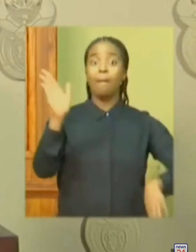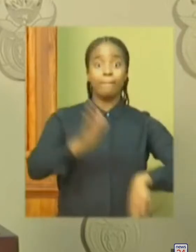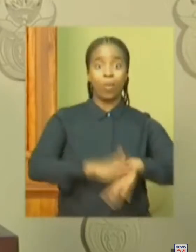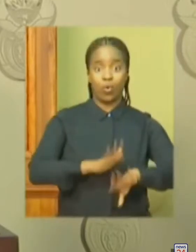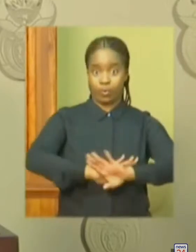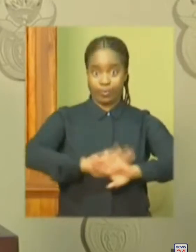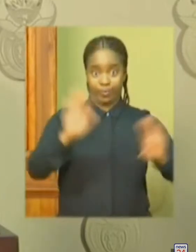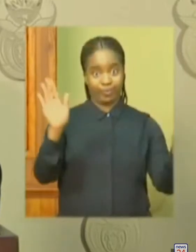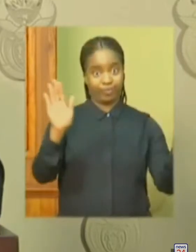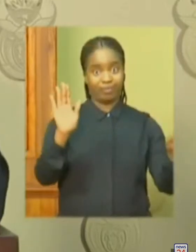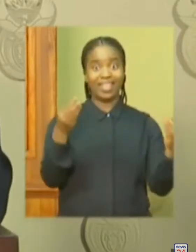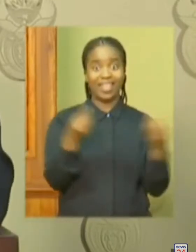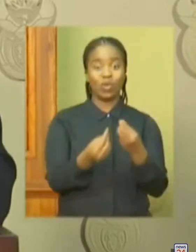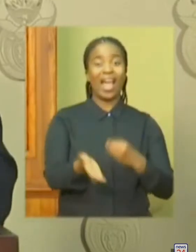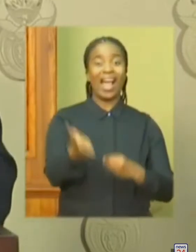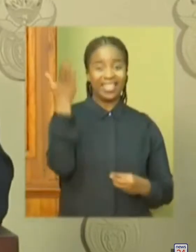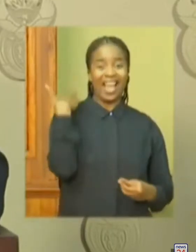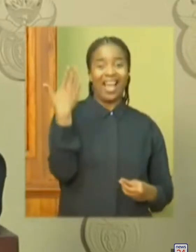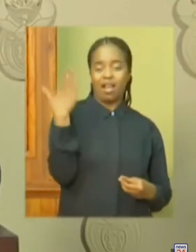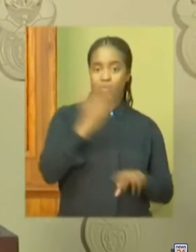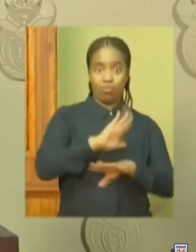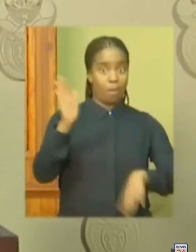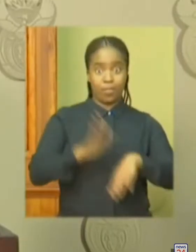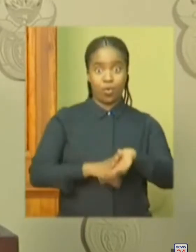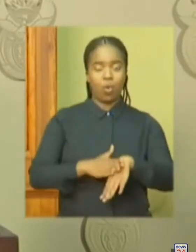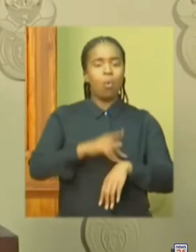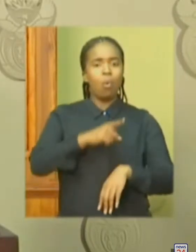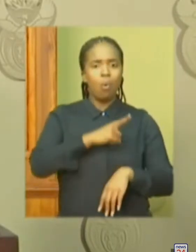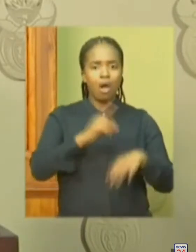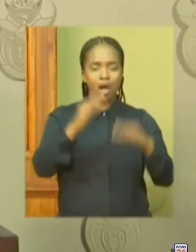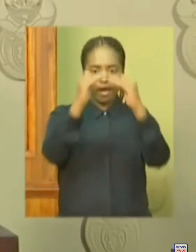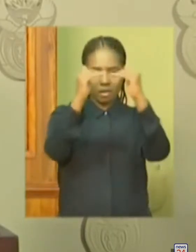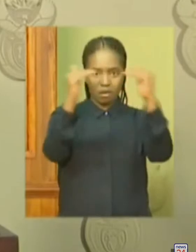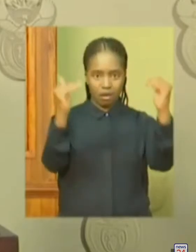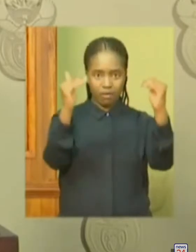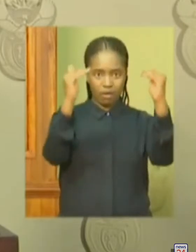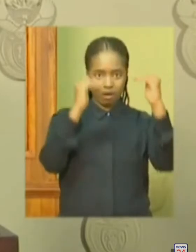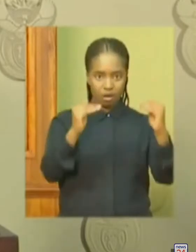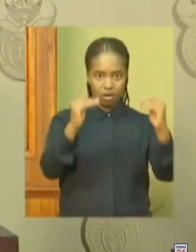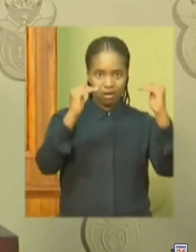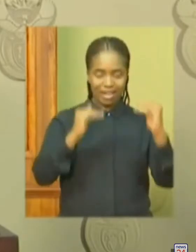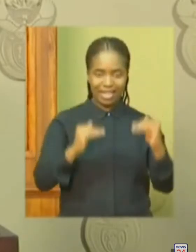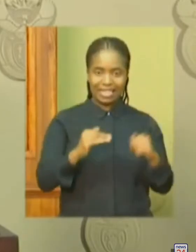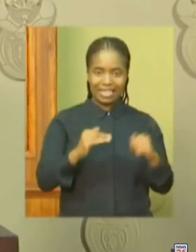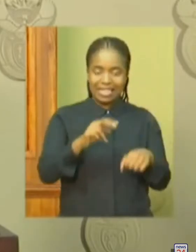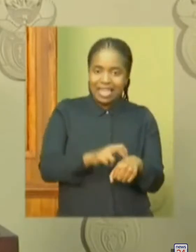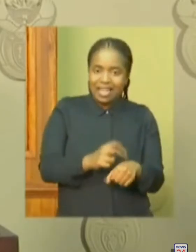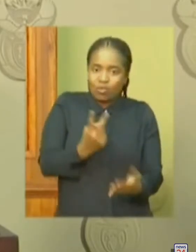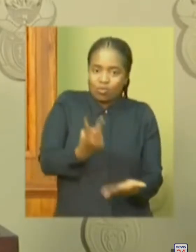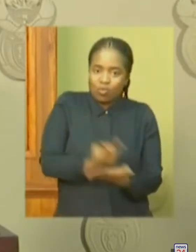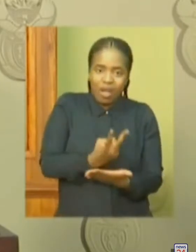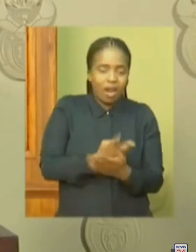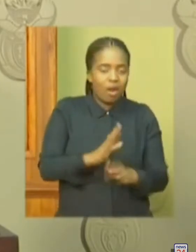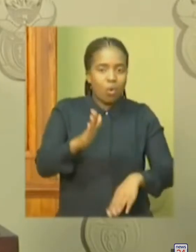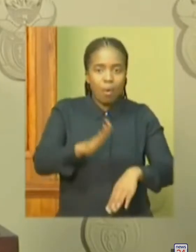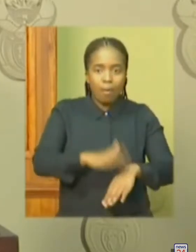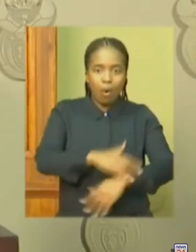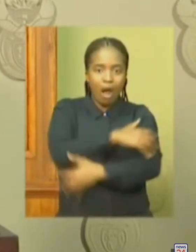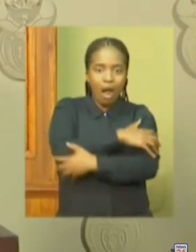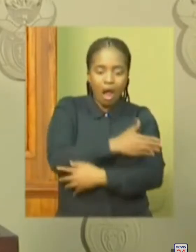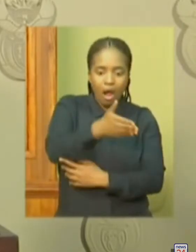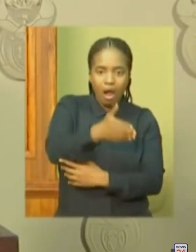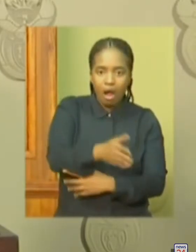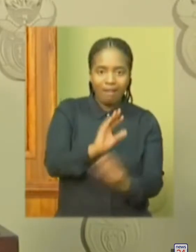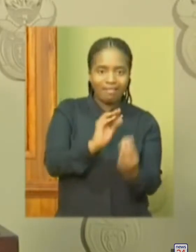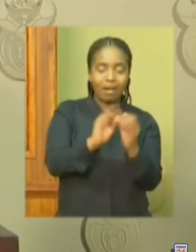past. As restrictions are eased, we will need to observe